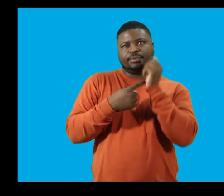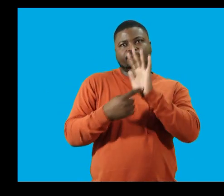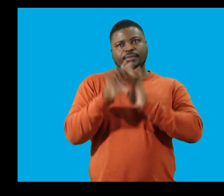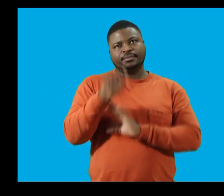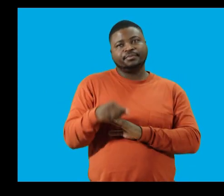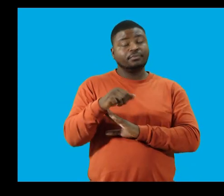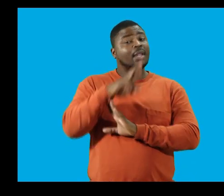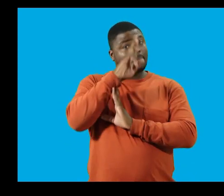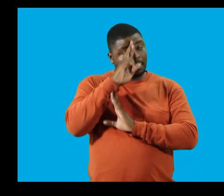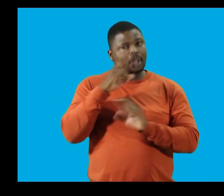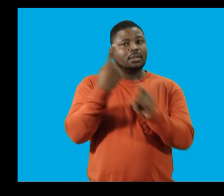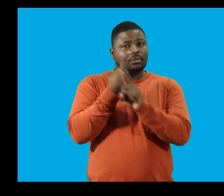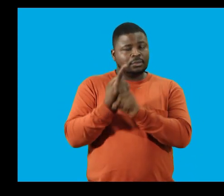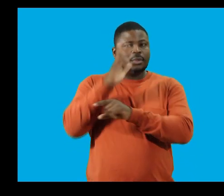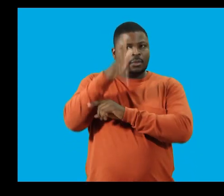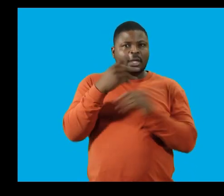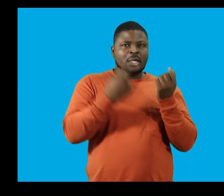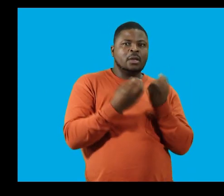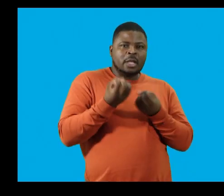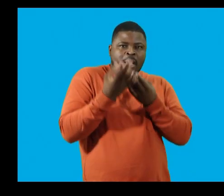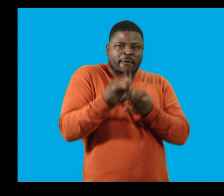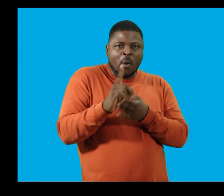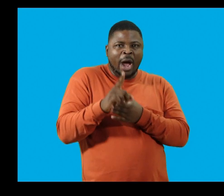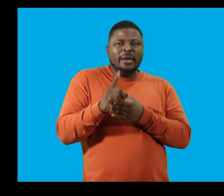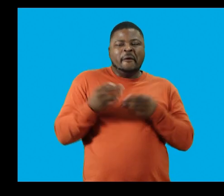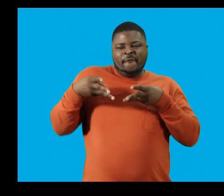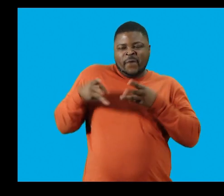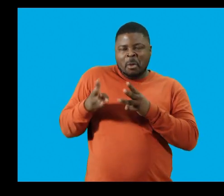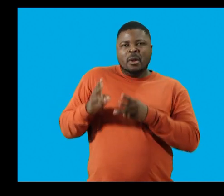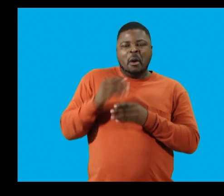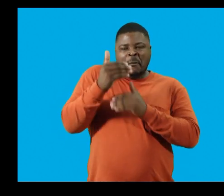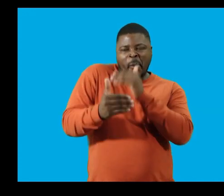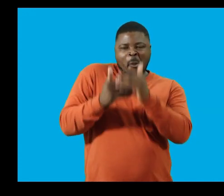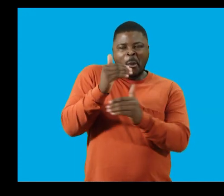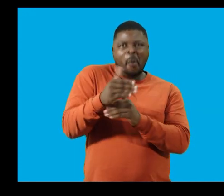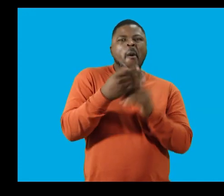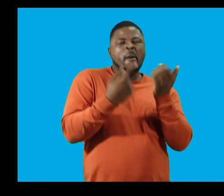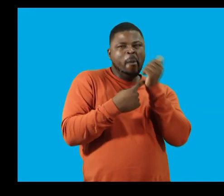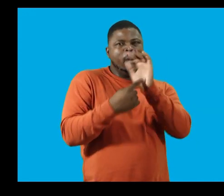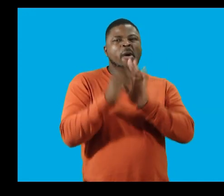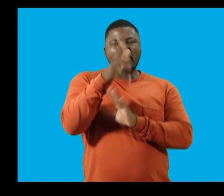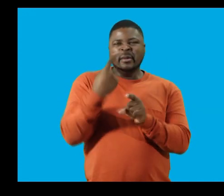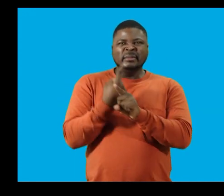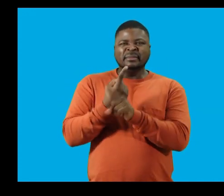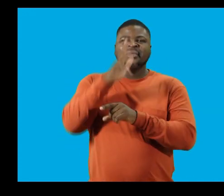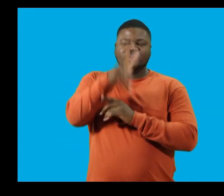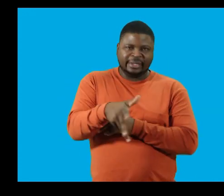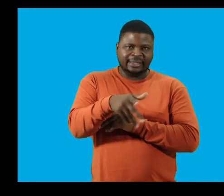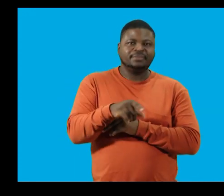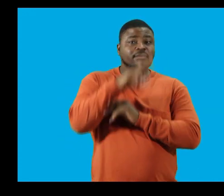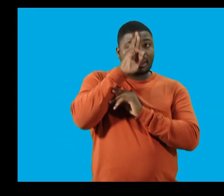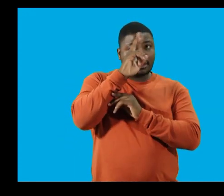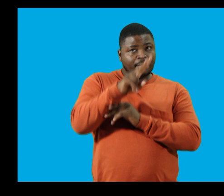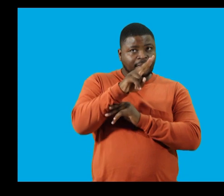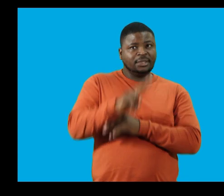formula. Now remember, they will always give you a formula. In this question, its